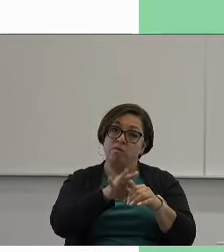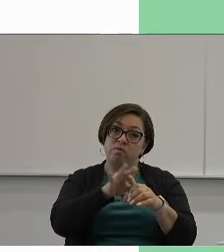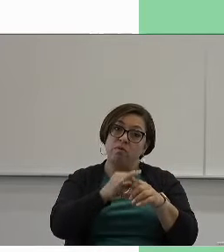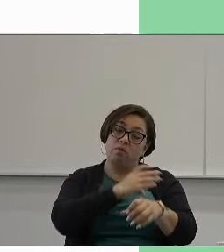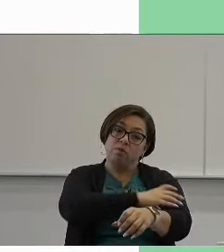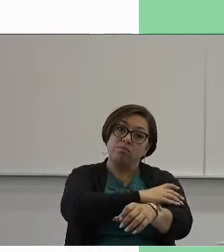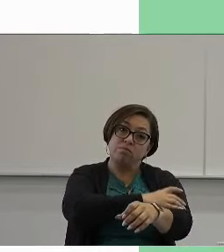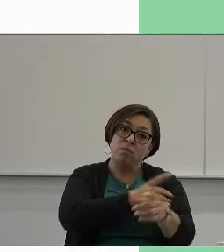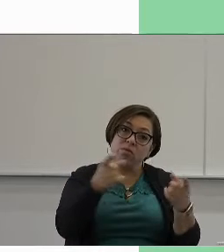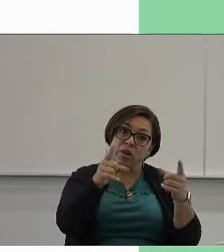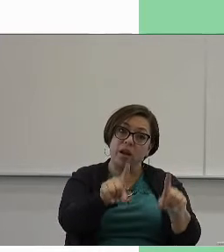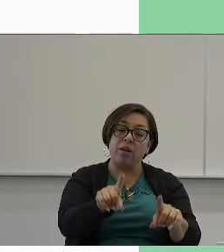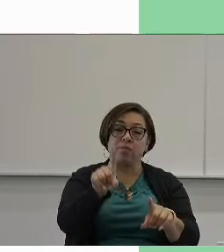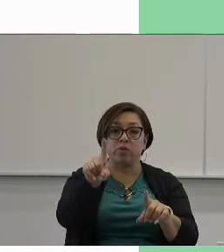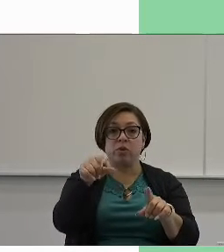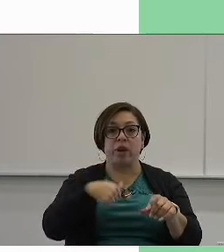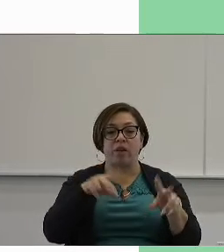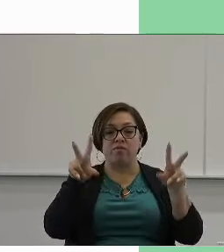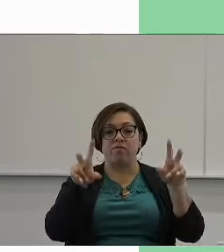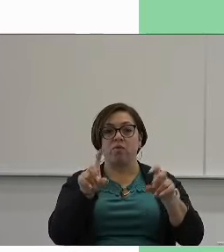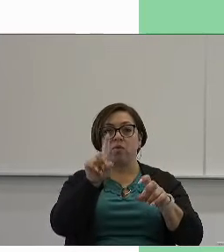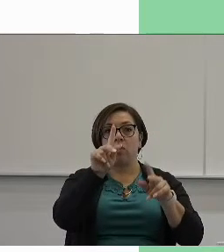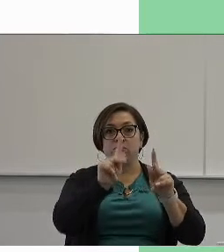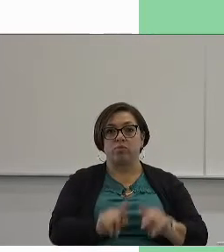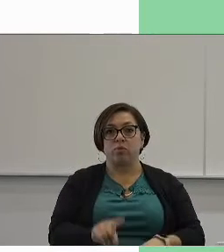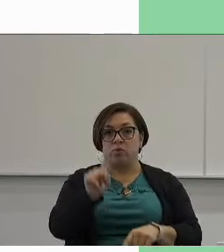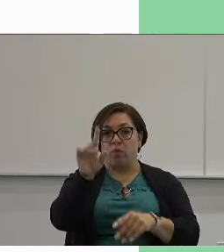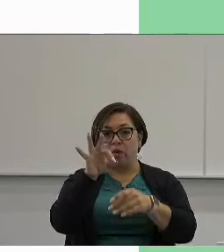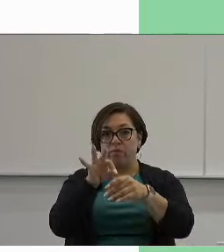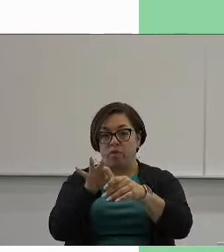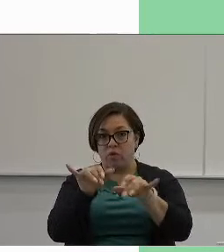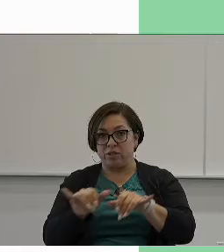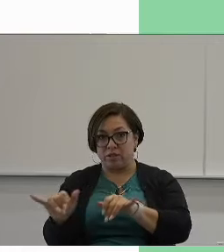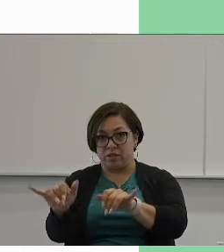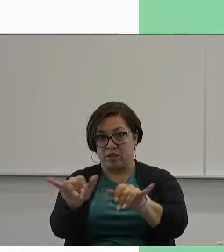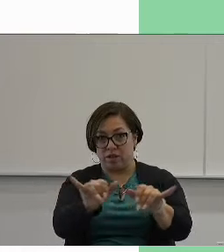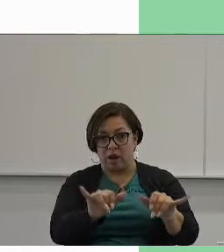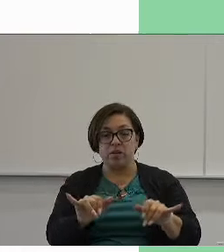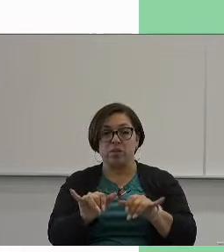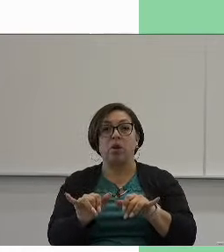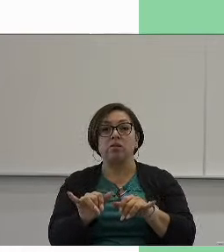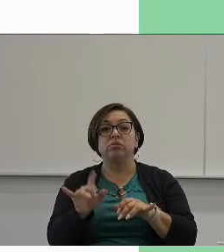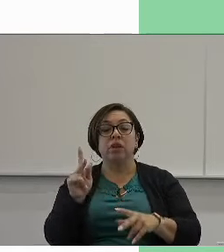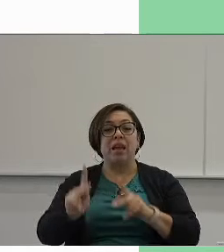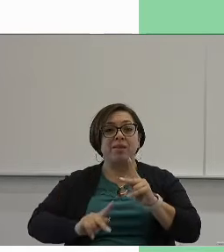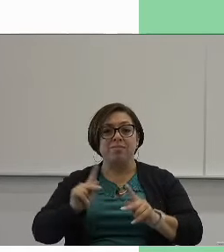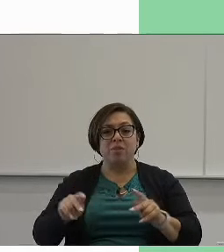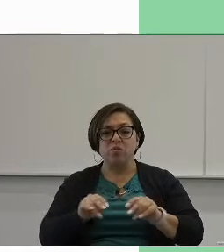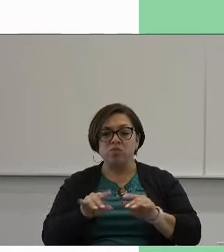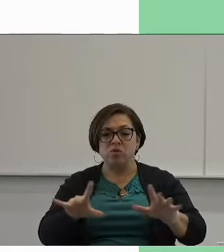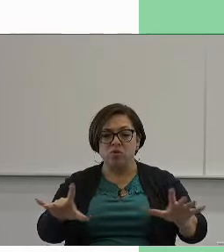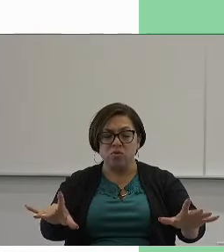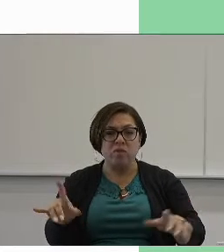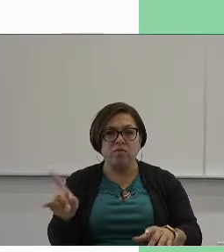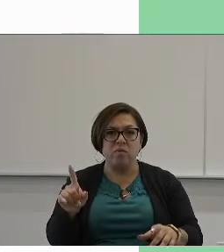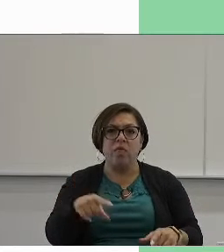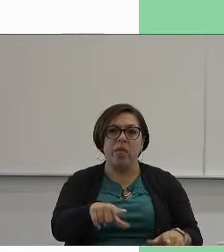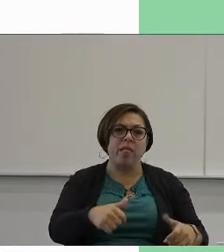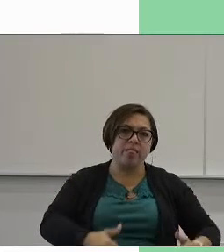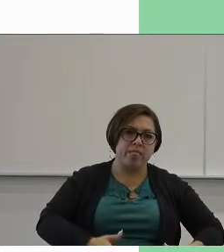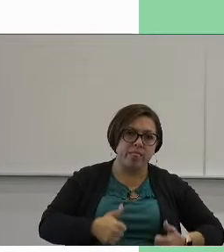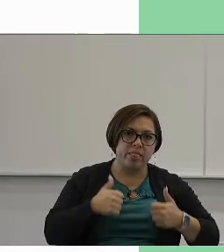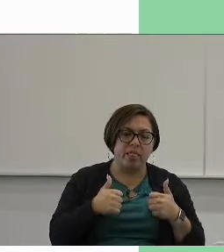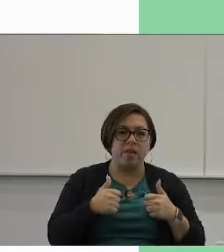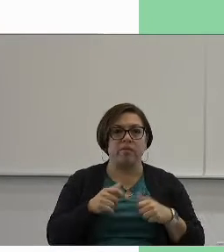our one-person, one-vote standard. Because of the way people are distributed geographically where they live, it's